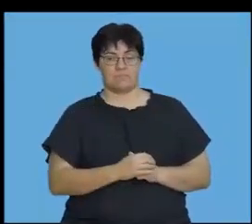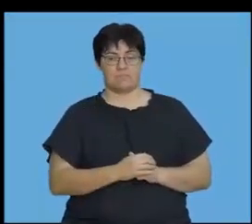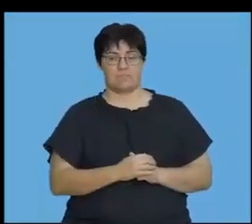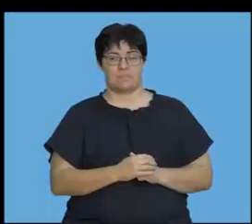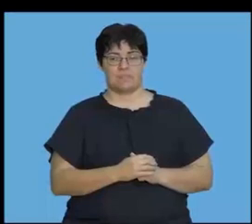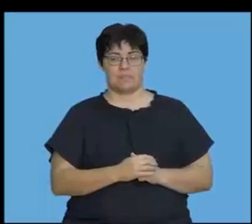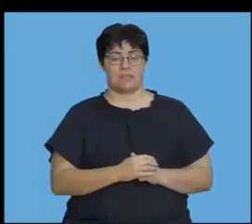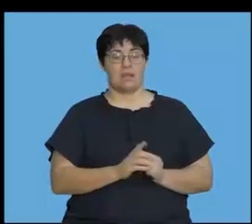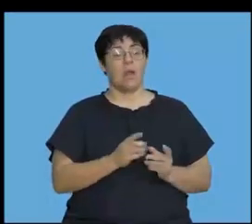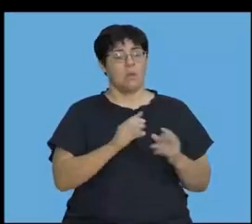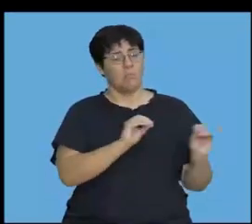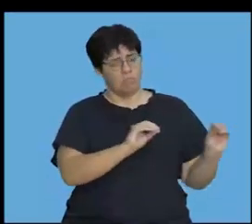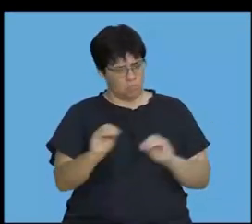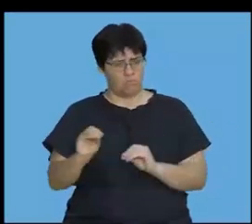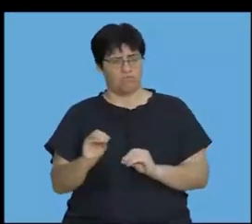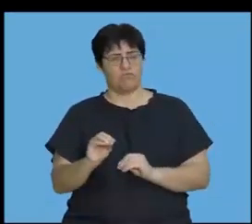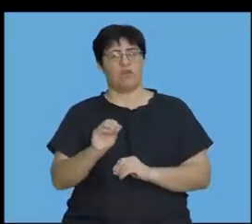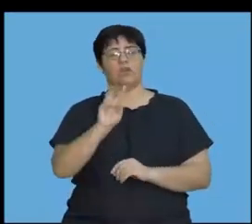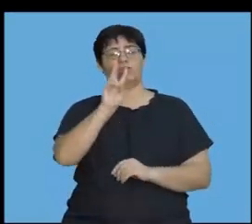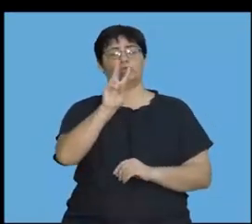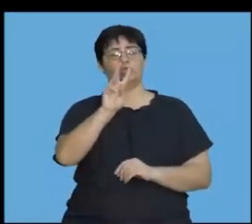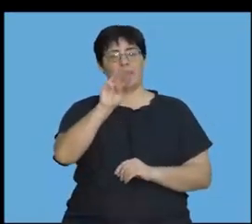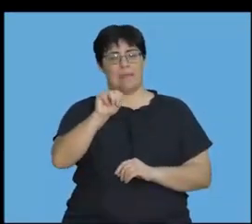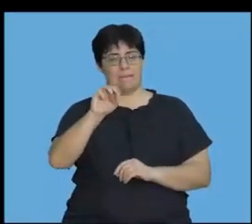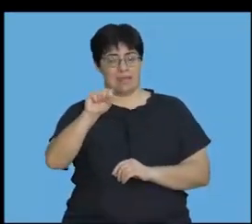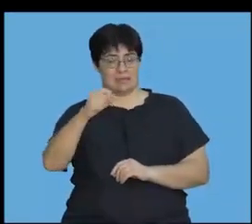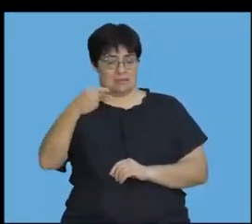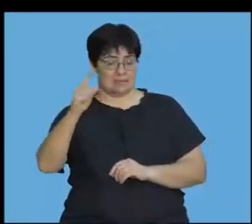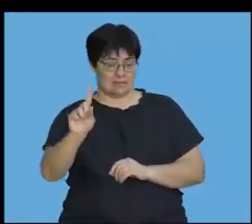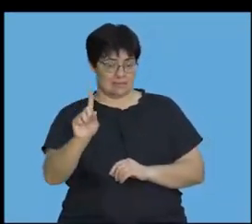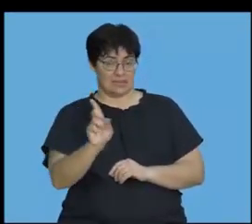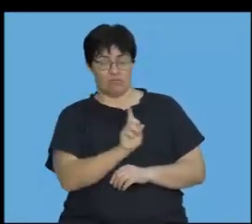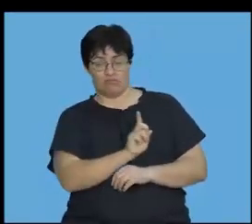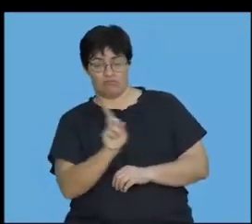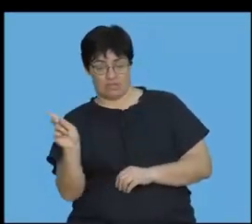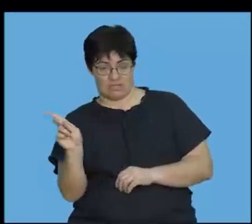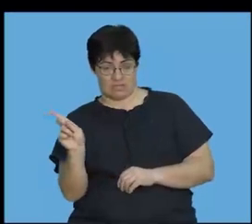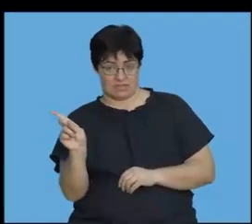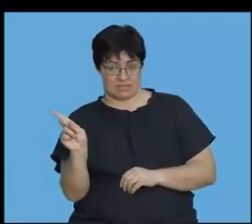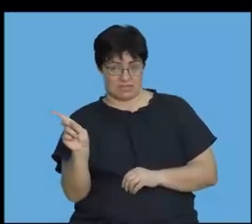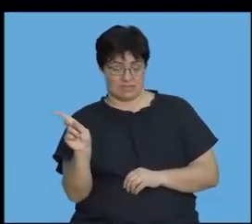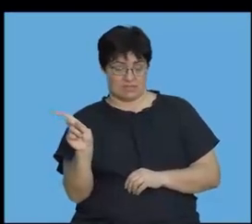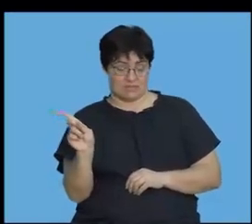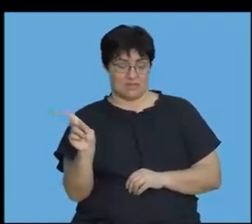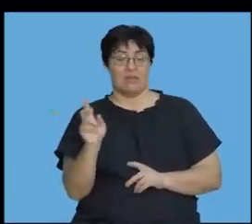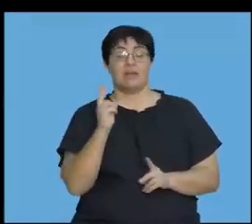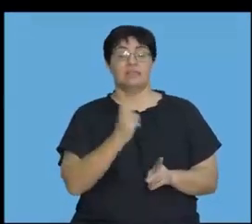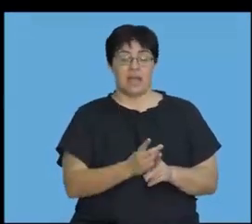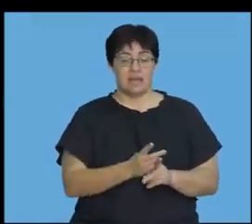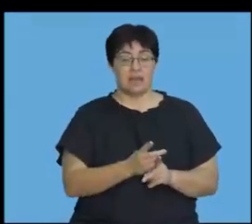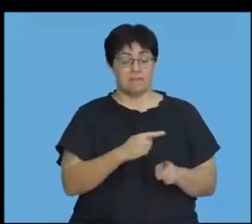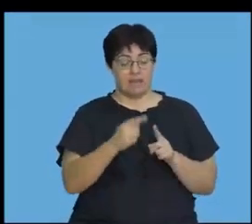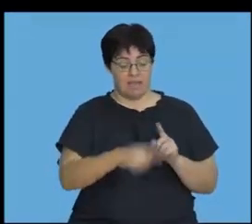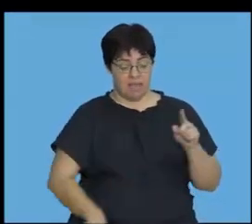It's initially moving at 2 meters per second. Then the soccer player kicks the